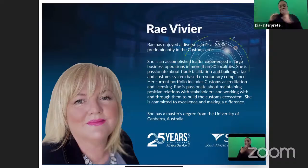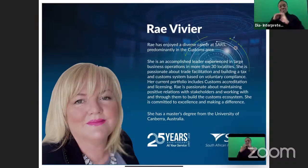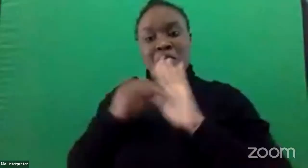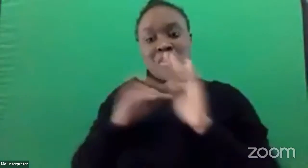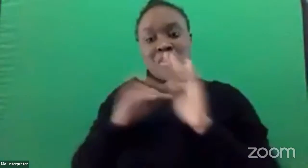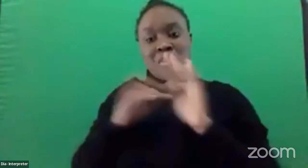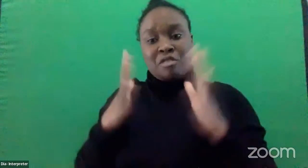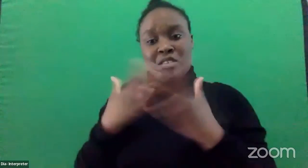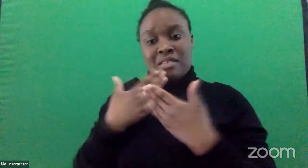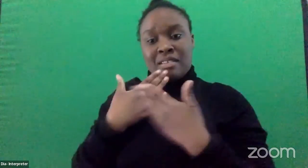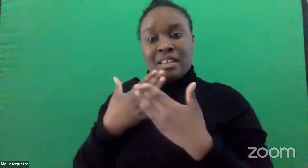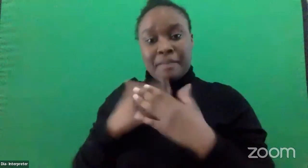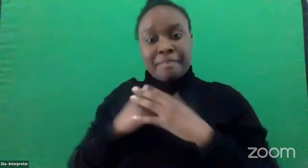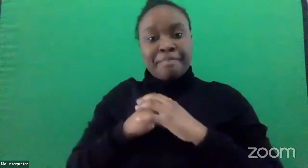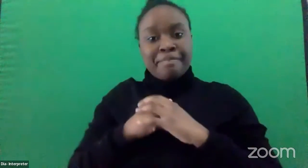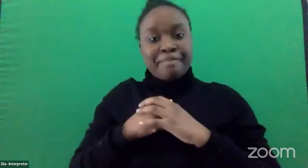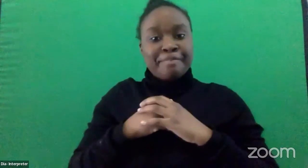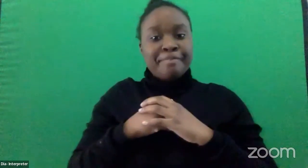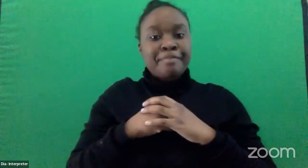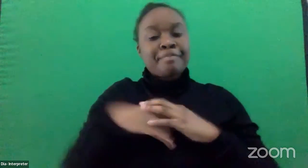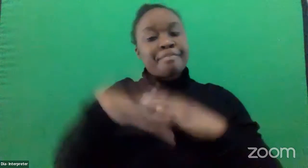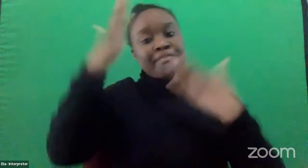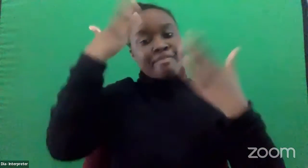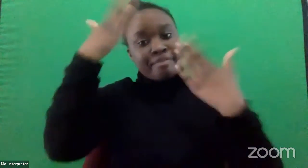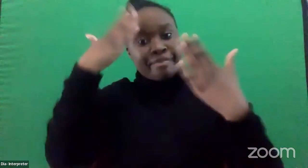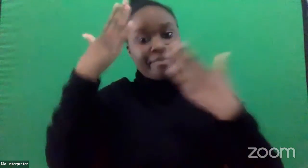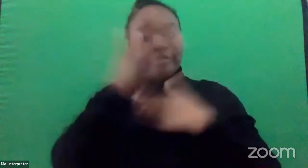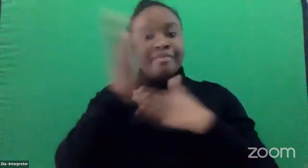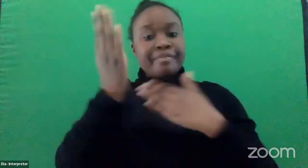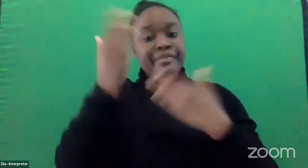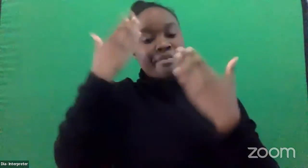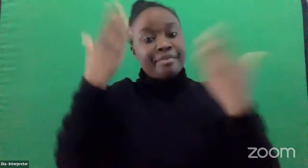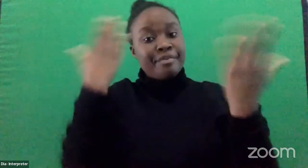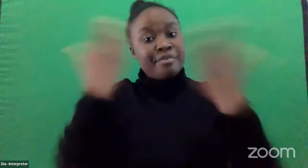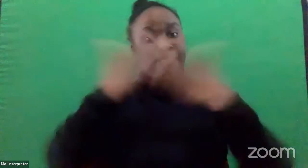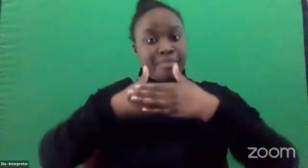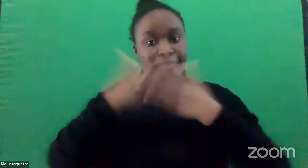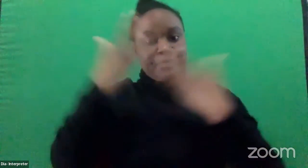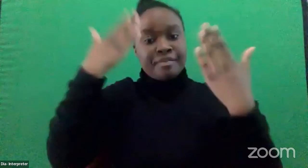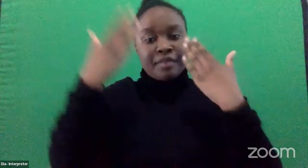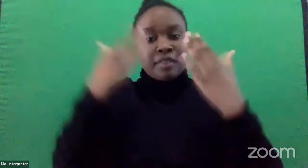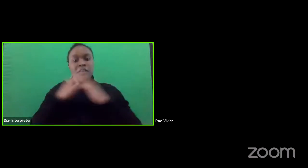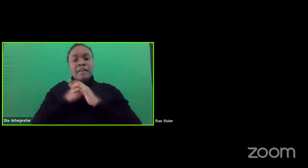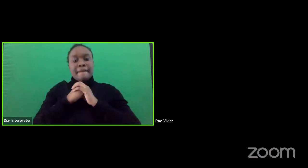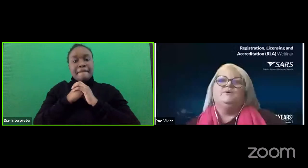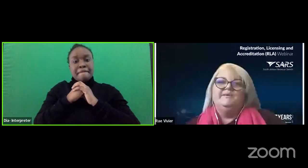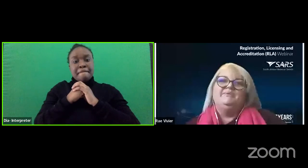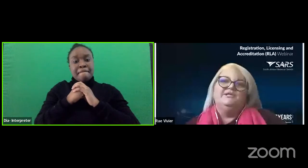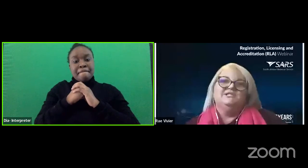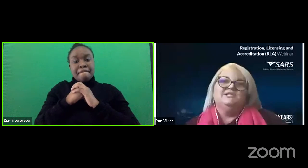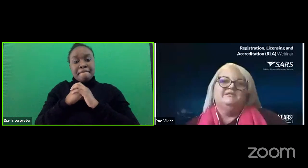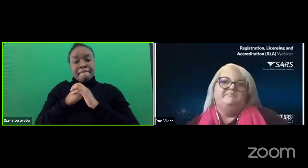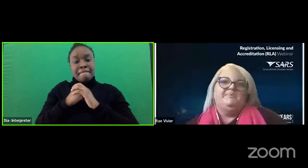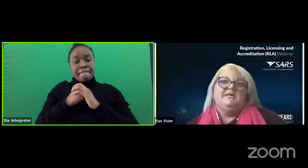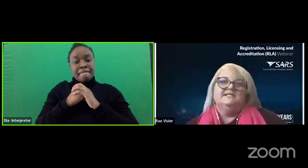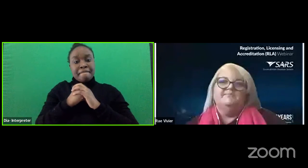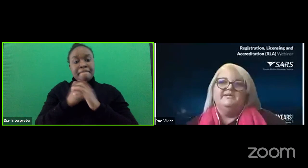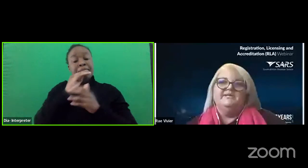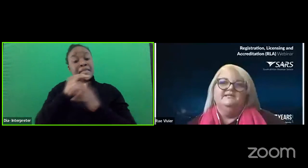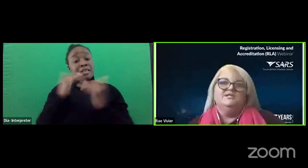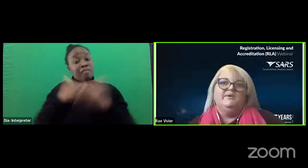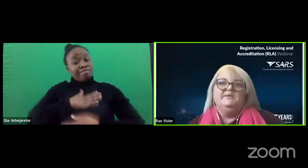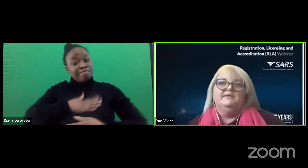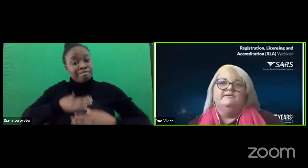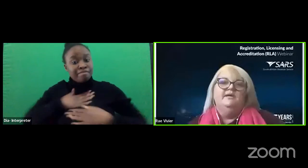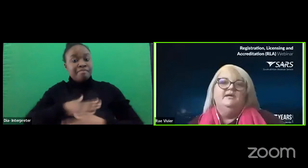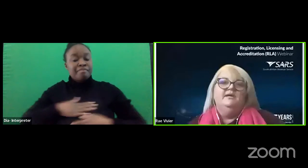Director. Good afternoon, evening to all our attendees. It is really a great pleasure to participate in